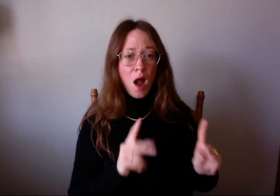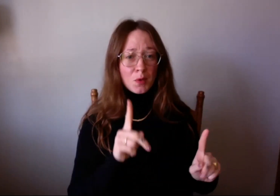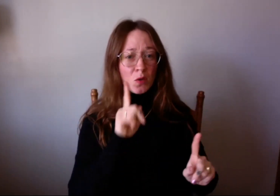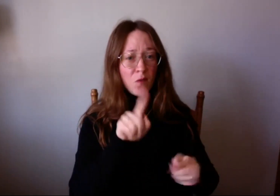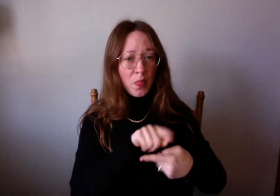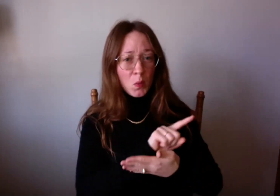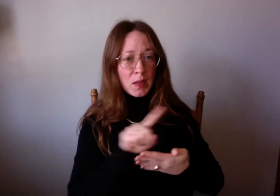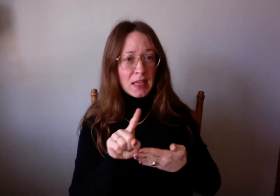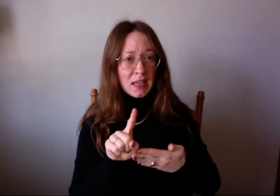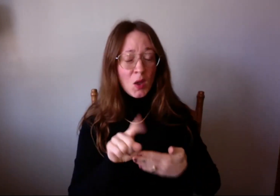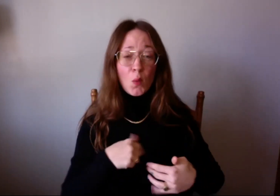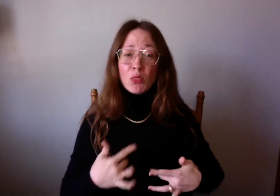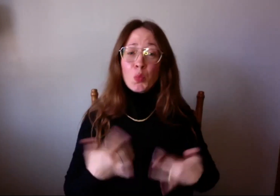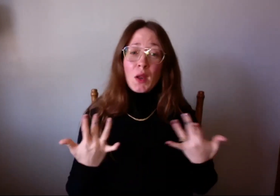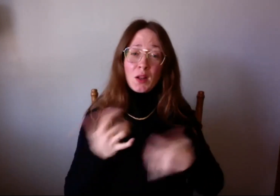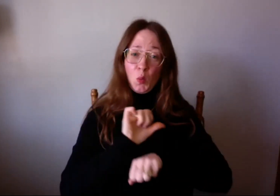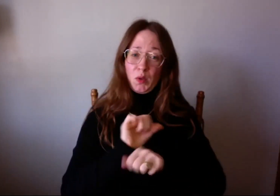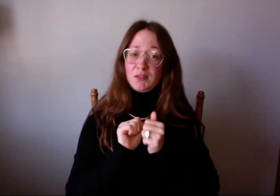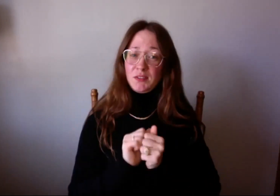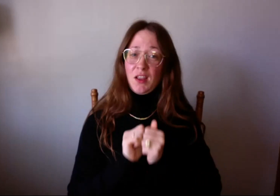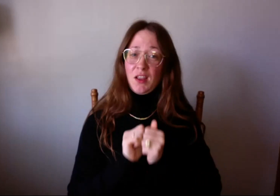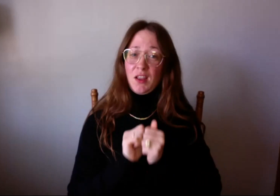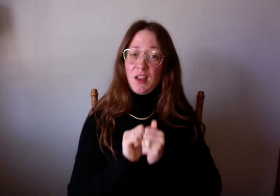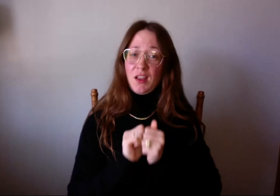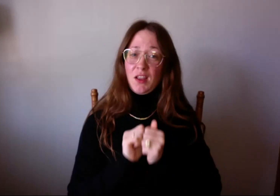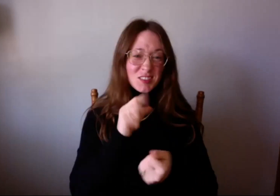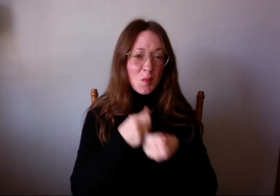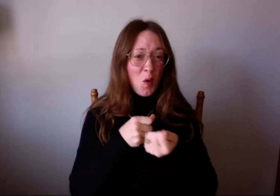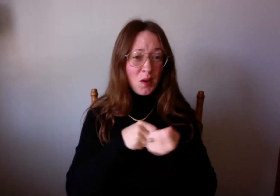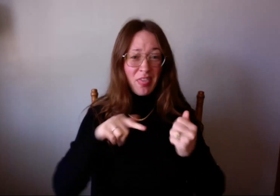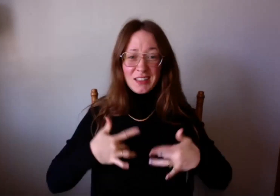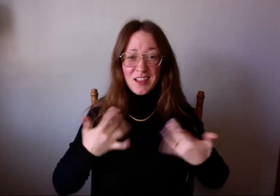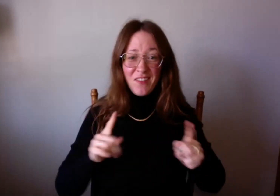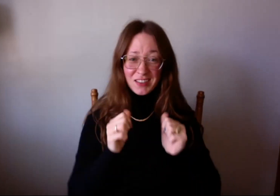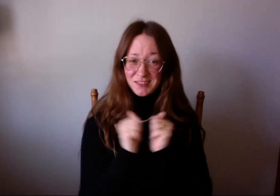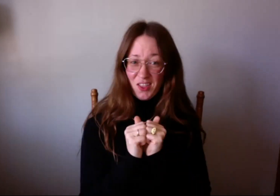we are thrilled to be working with you this week in supporting this event.